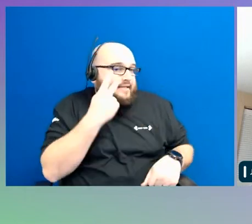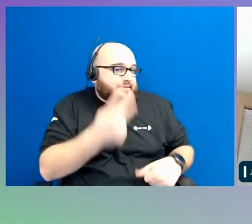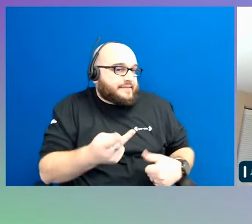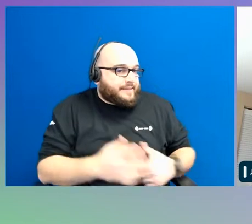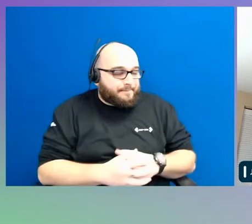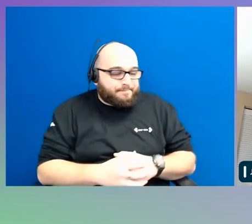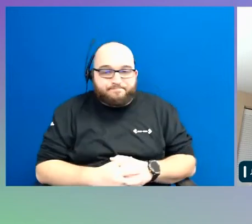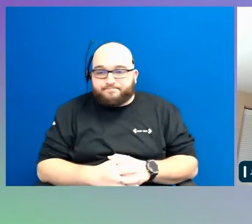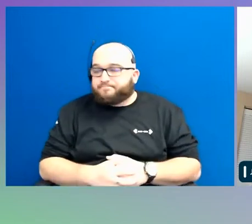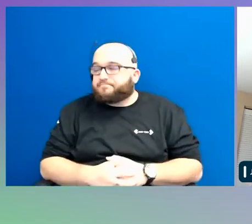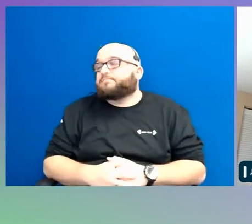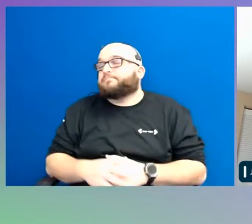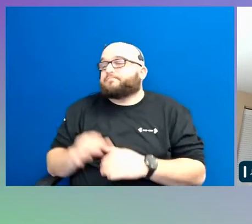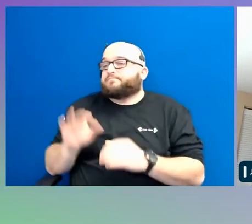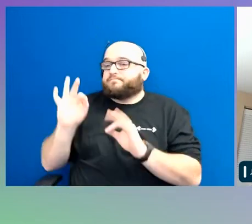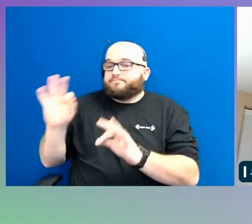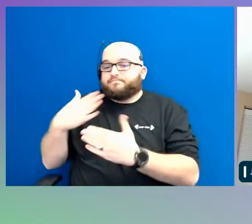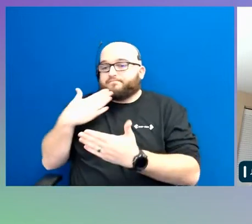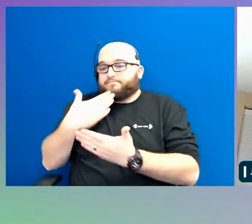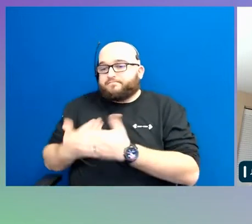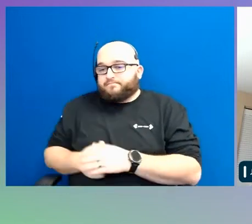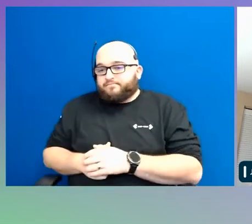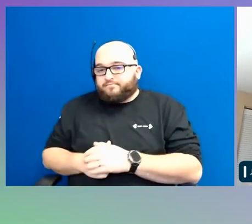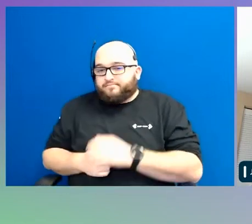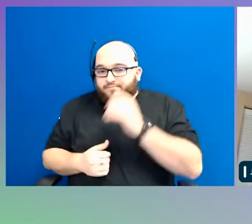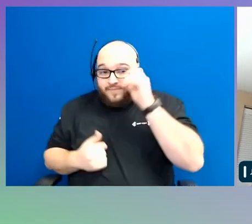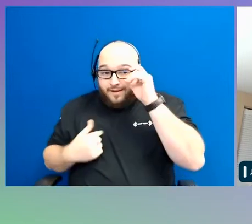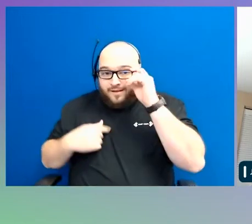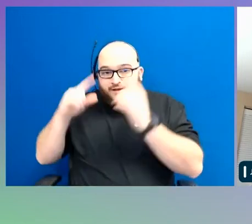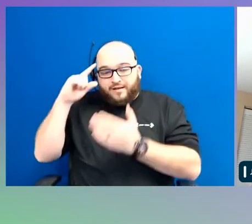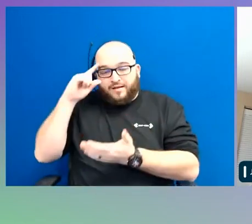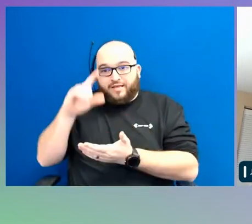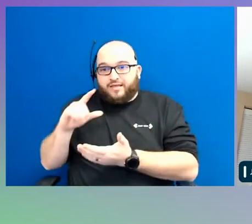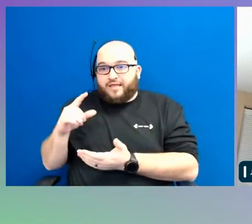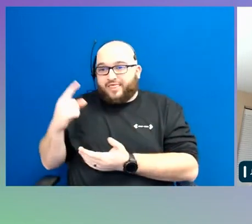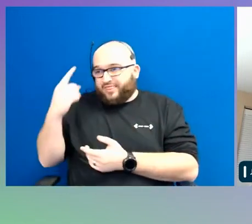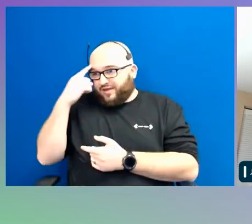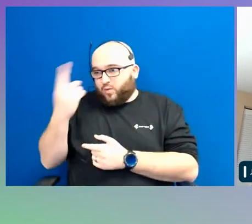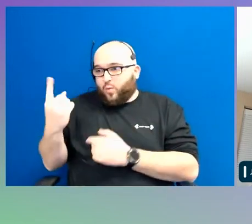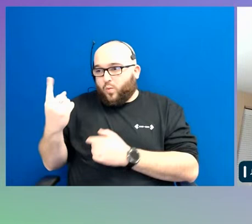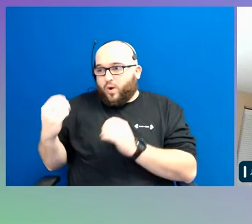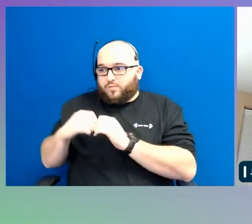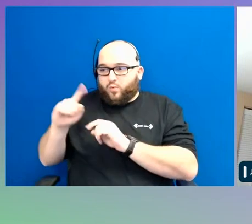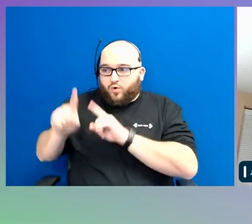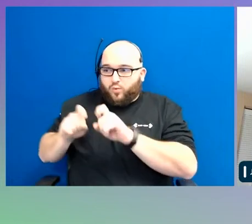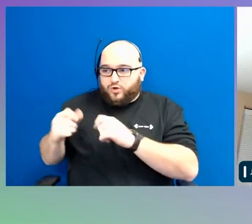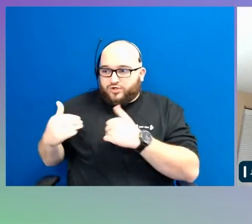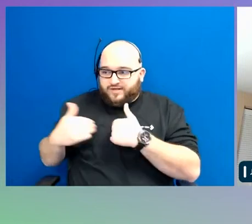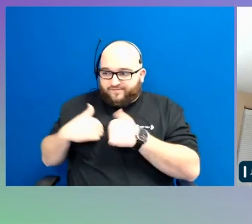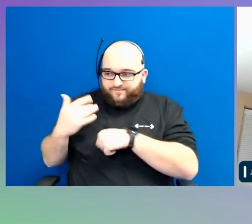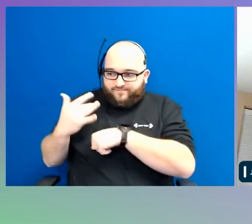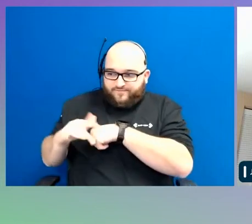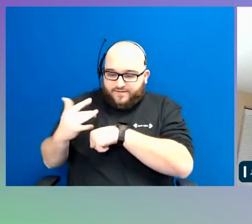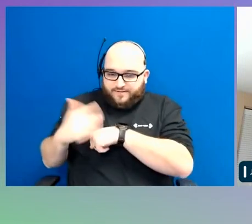Excellent. Thank you. I believe we've got time for one more.